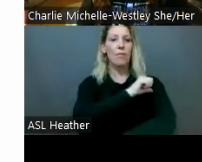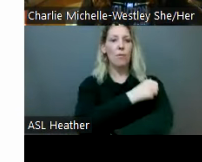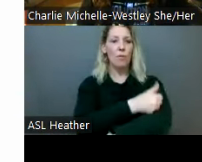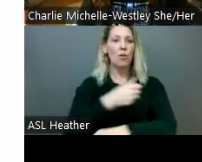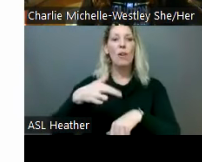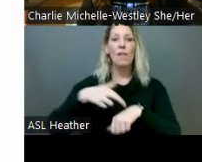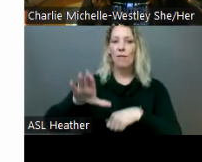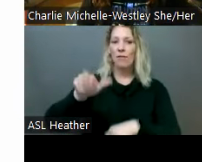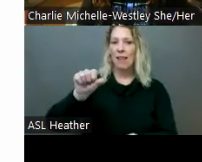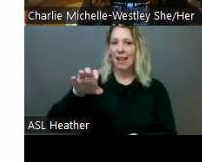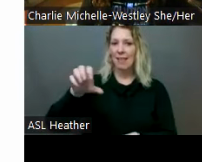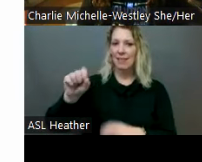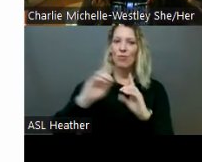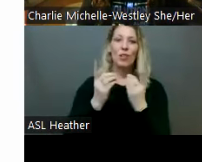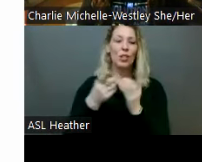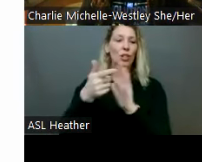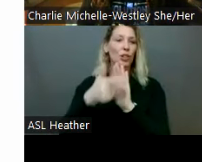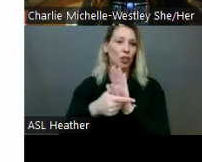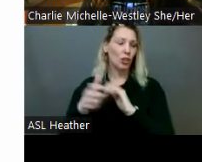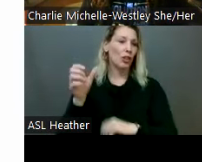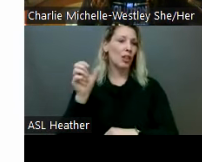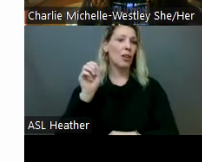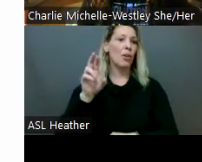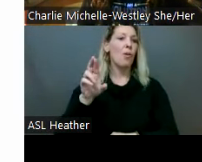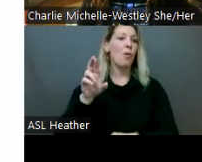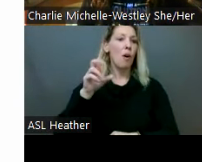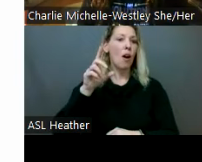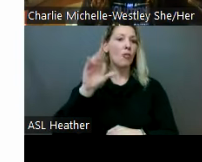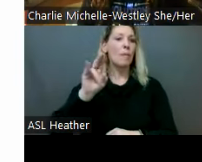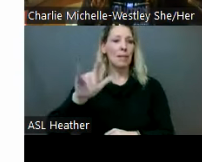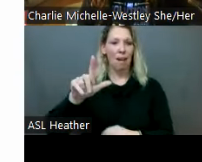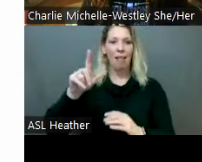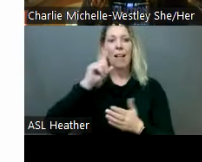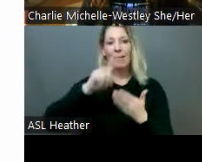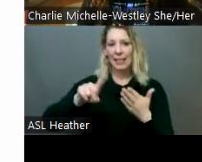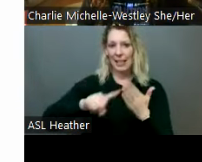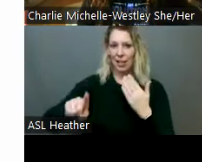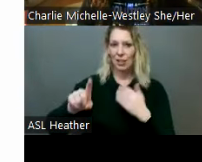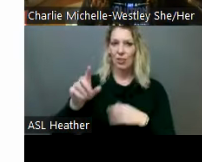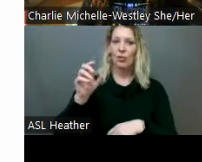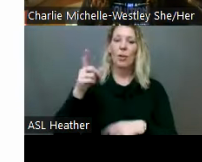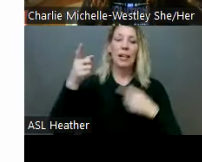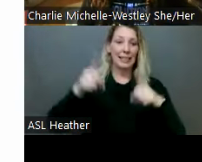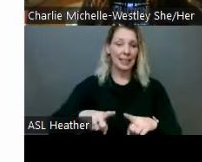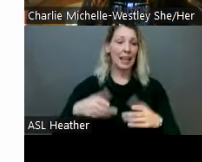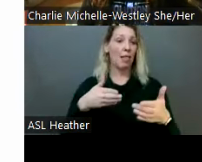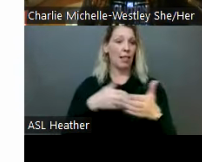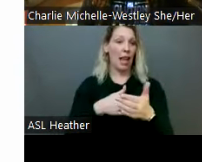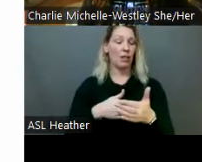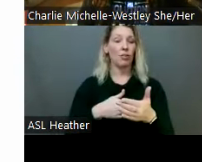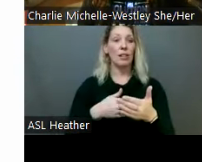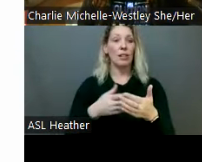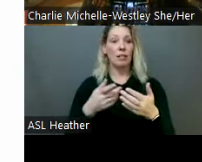to the district attorney or other authority for criminal investigation when the incident or allegations indicate possible